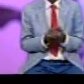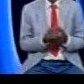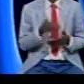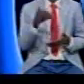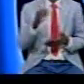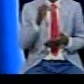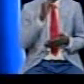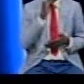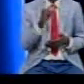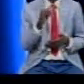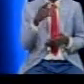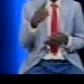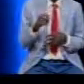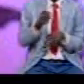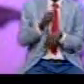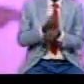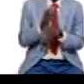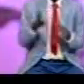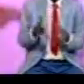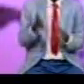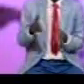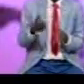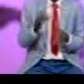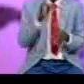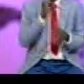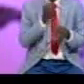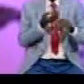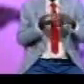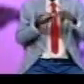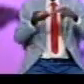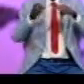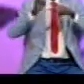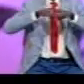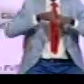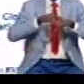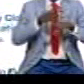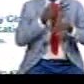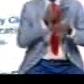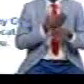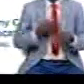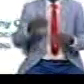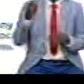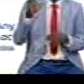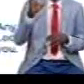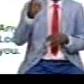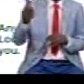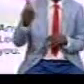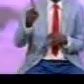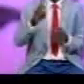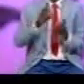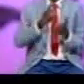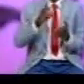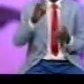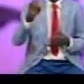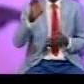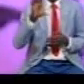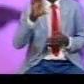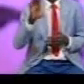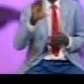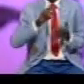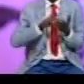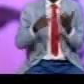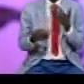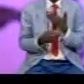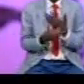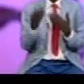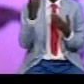gallbladder has increased in size. And the GCK was coming, December edition. Pastor Dr. W.F.